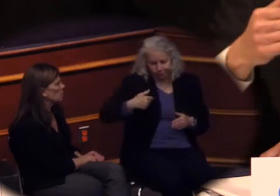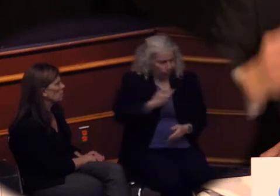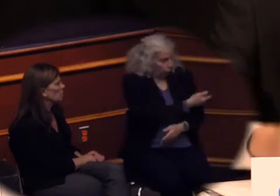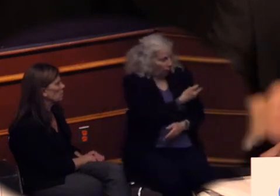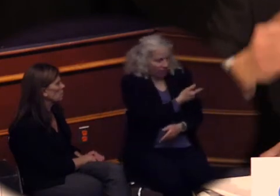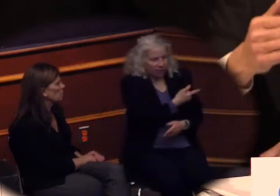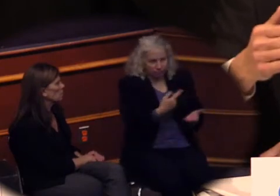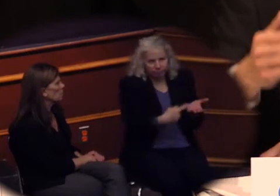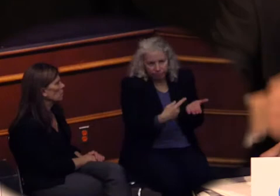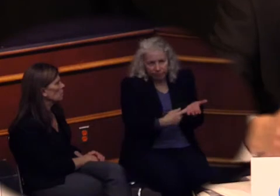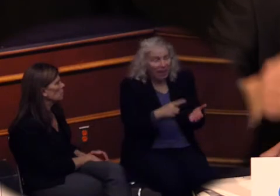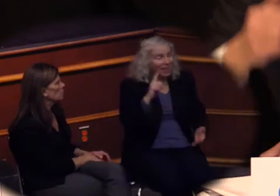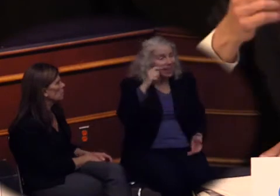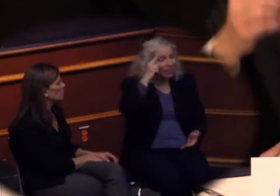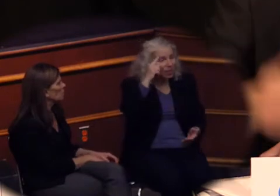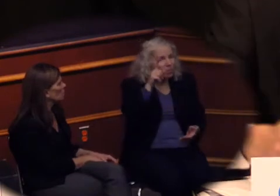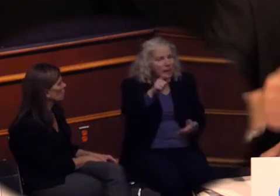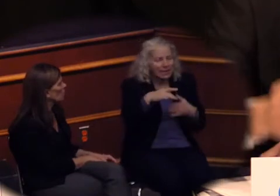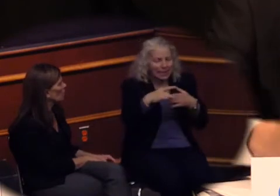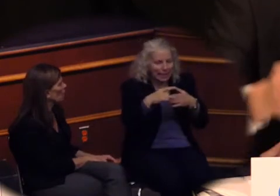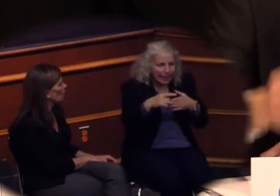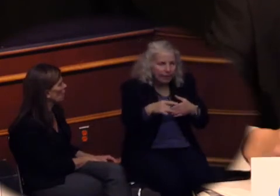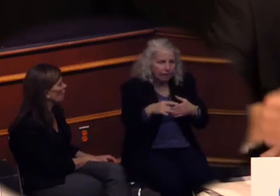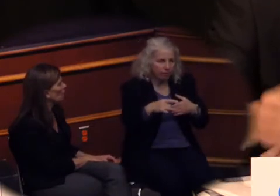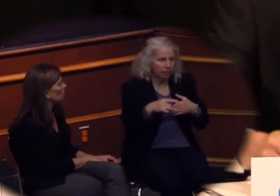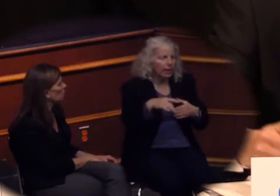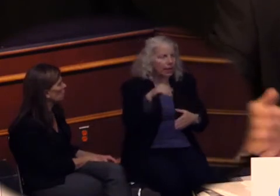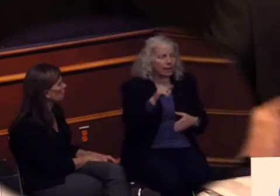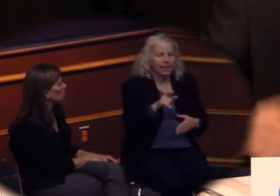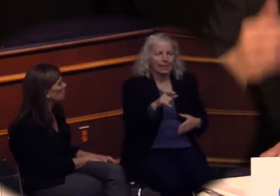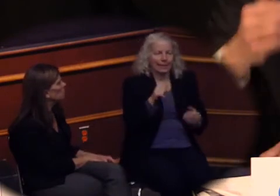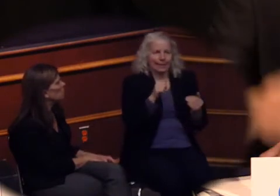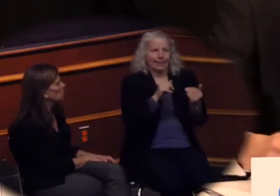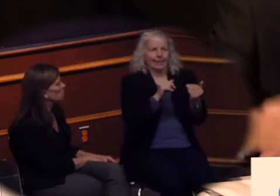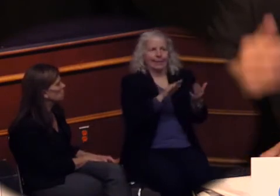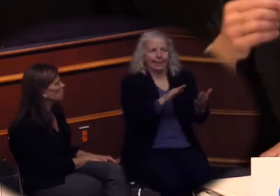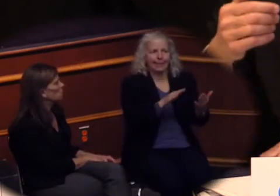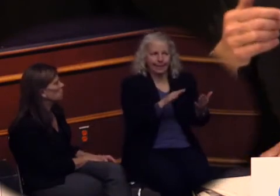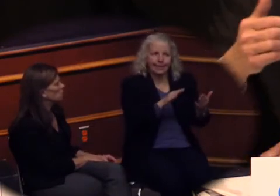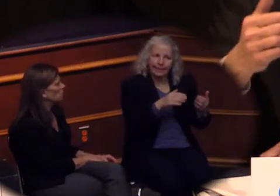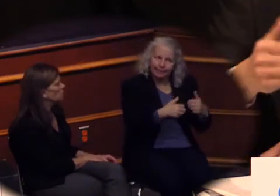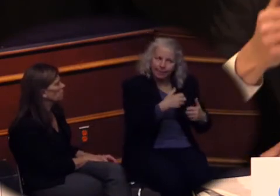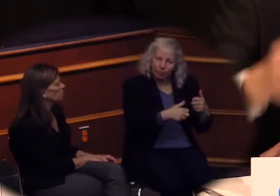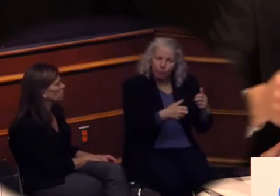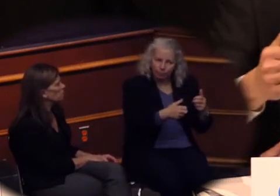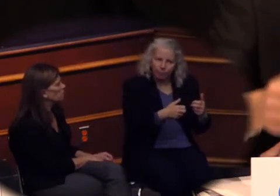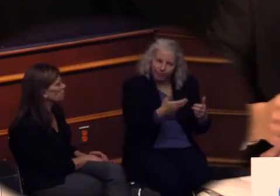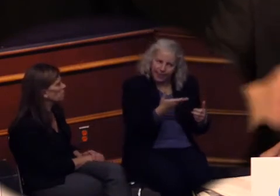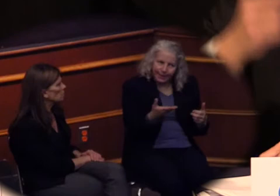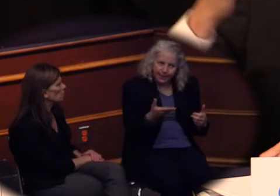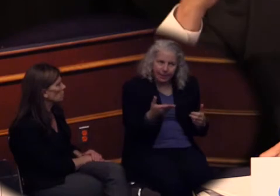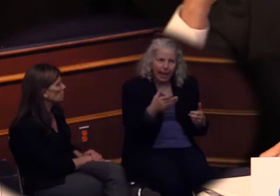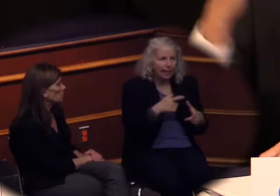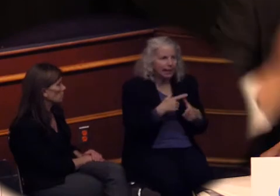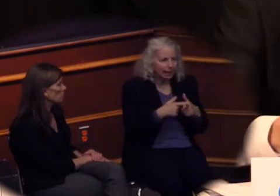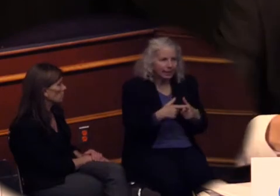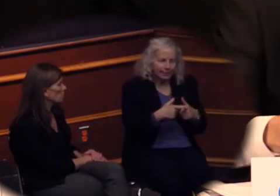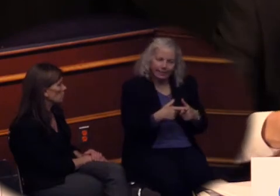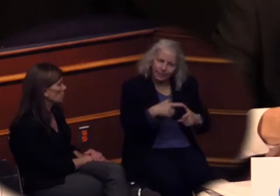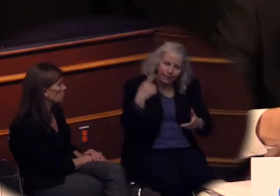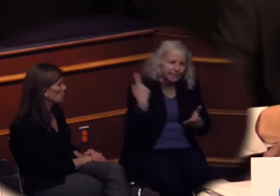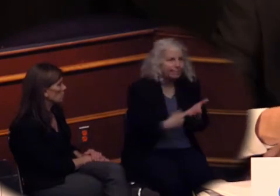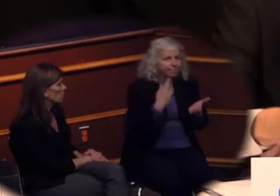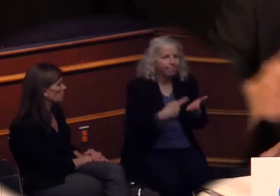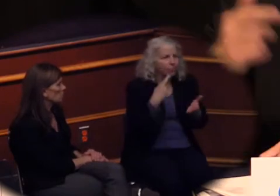about, is that a governor needs to lead in introducing difficult questions and raising them and then be willing to campaign. I really look